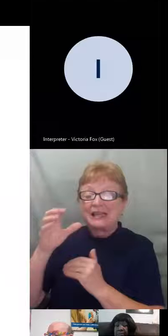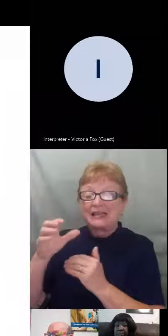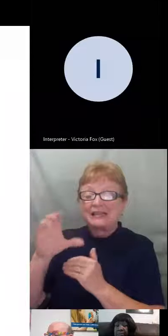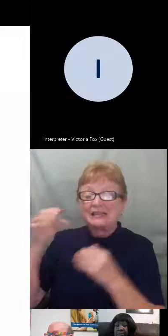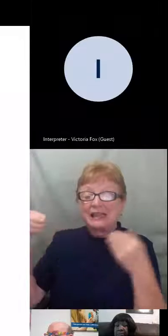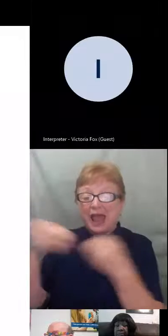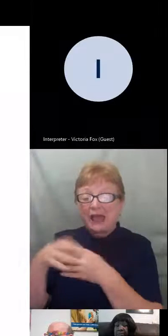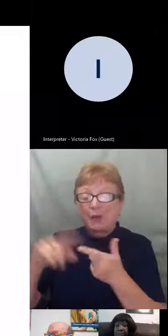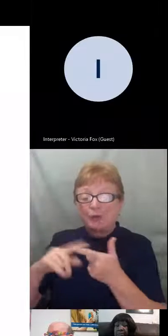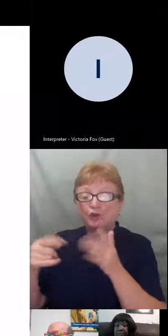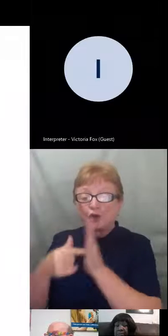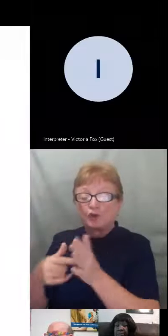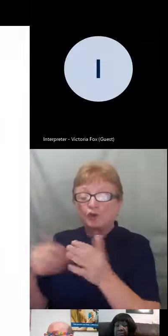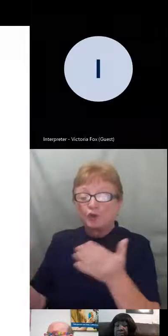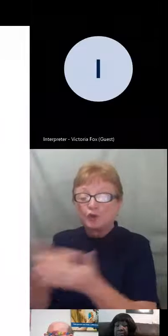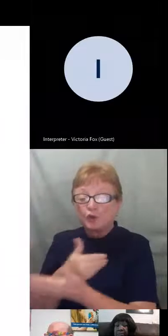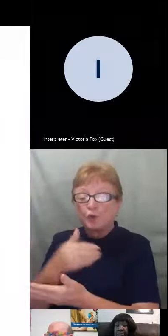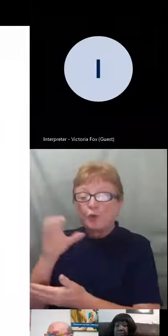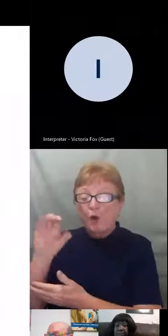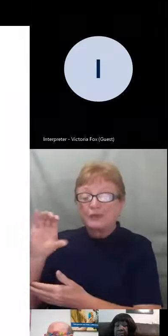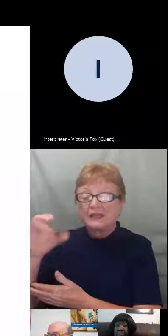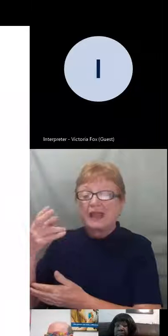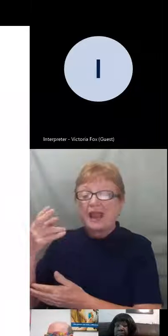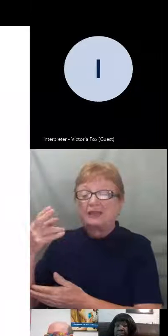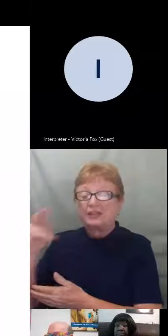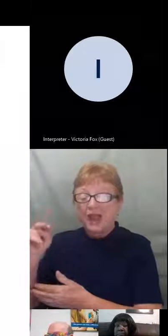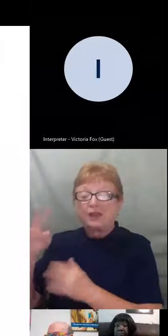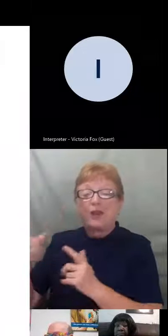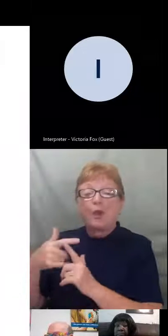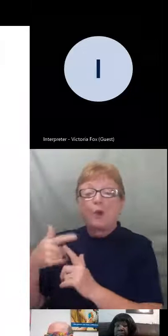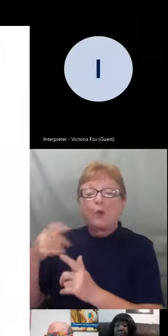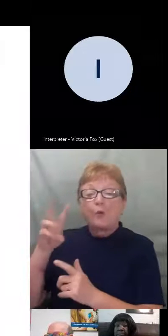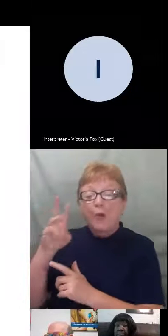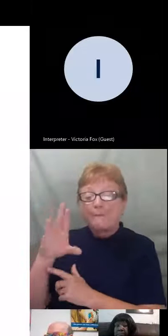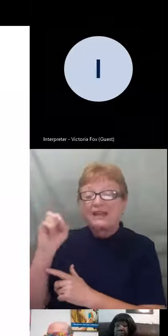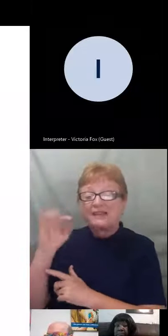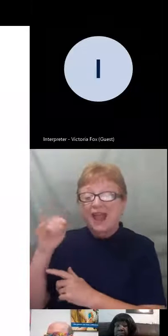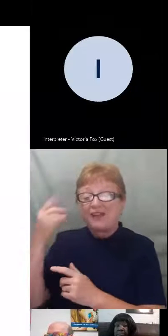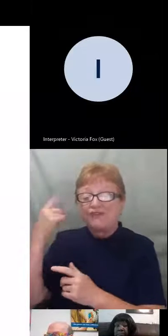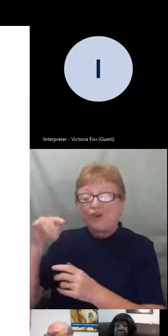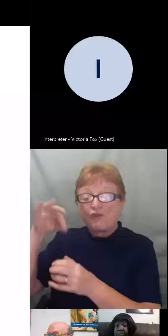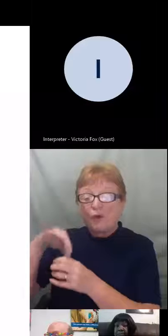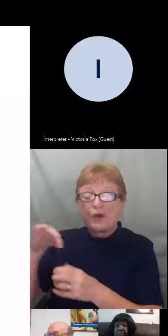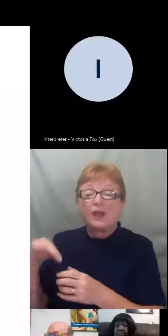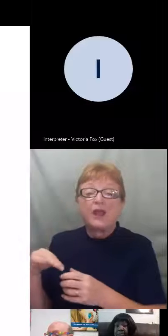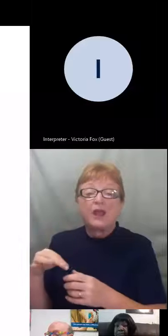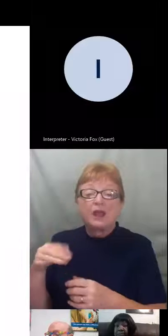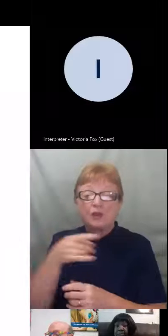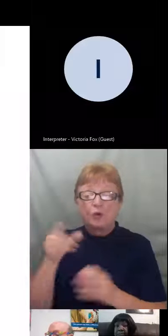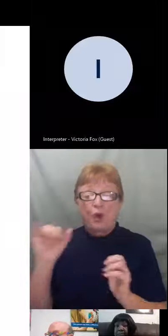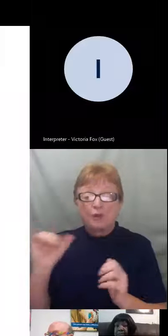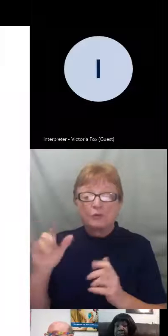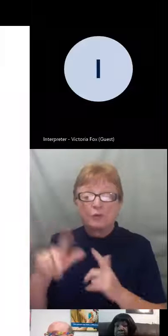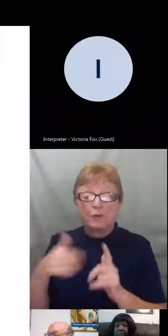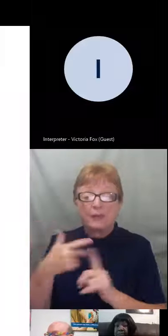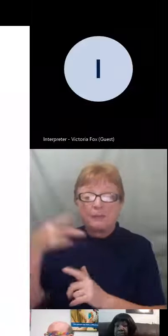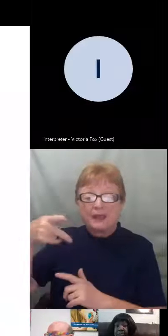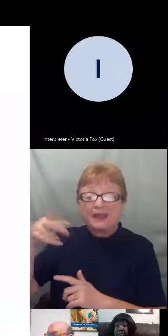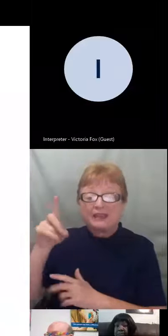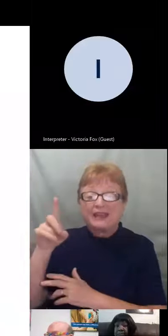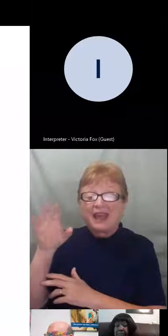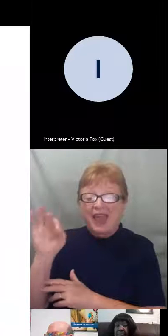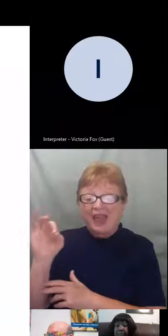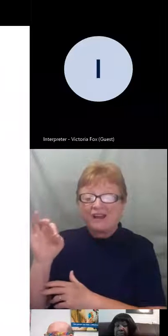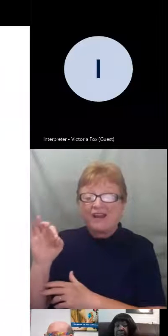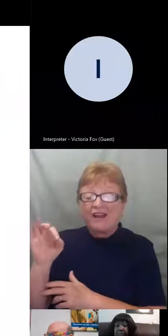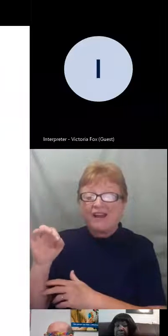new OCHN website with this updated voting resource. There will also be PDF flyers distributed with